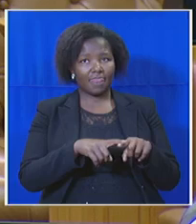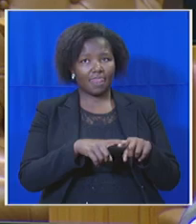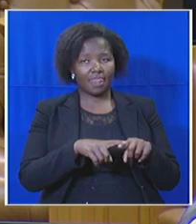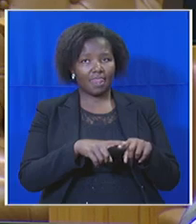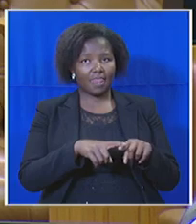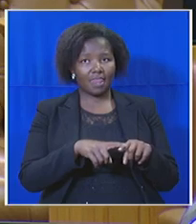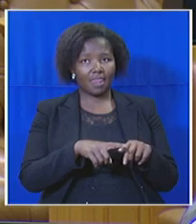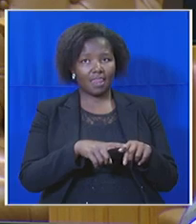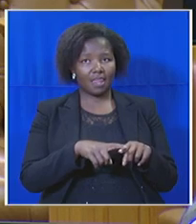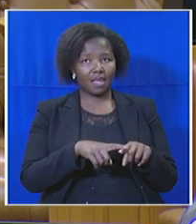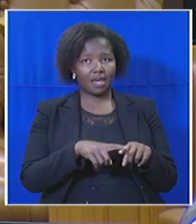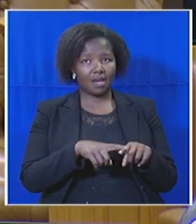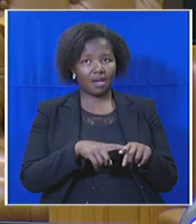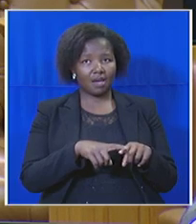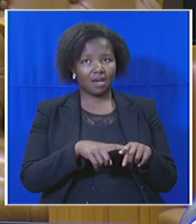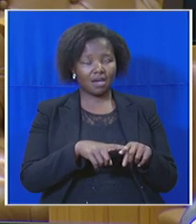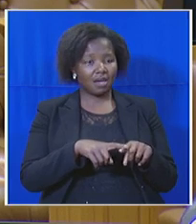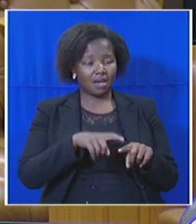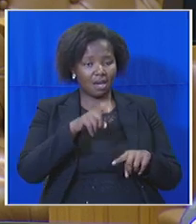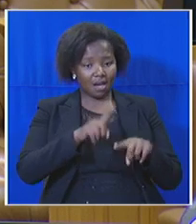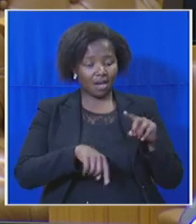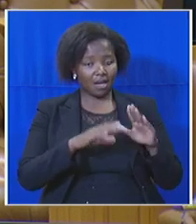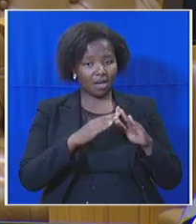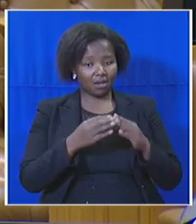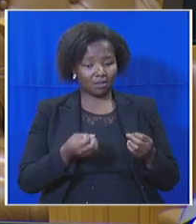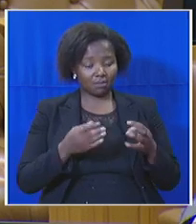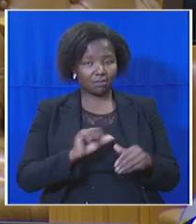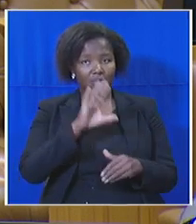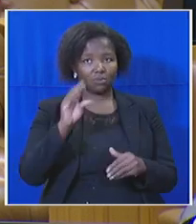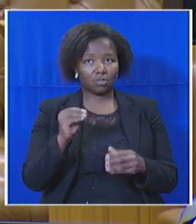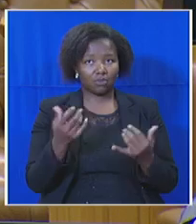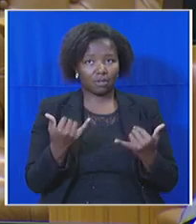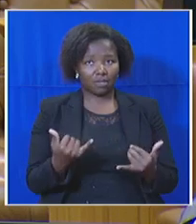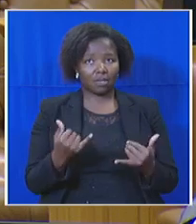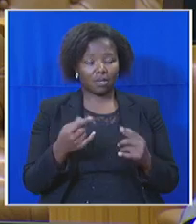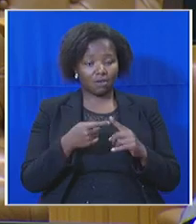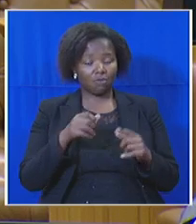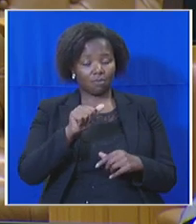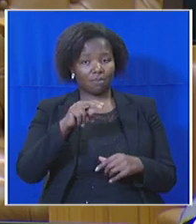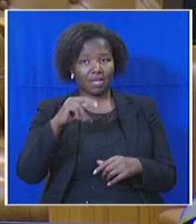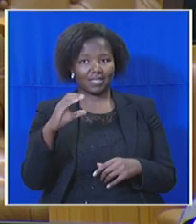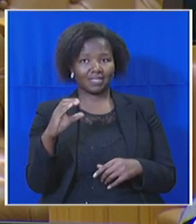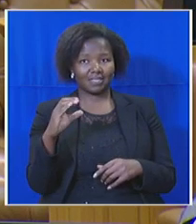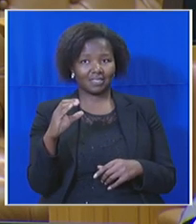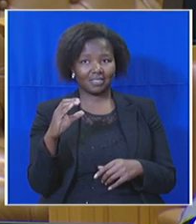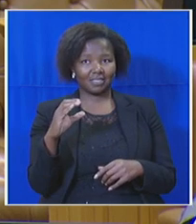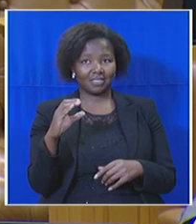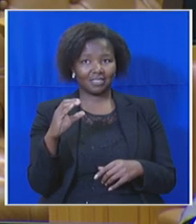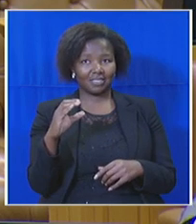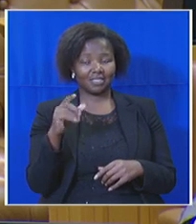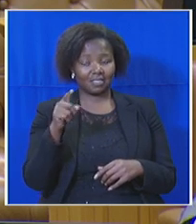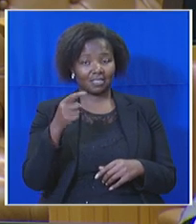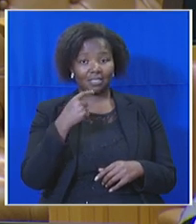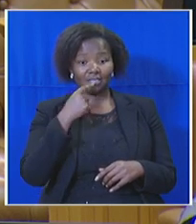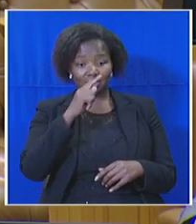be a total delivery of houses in South Africa at this stage by the African National Congress. She's not telling